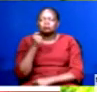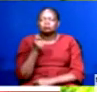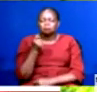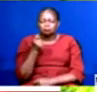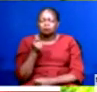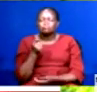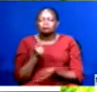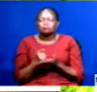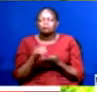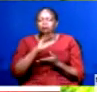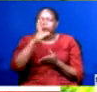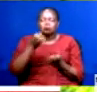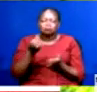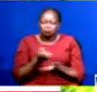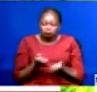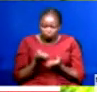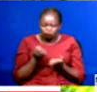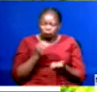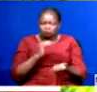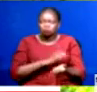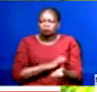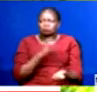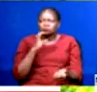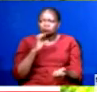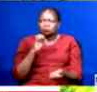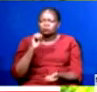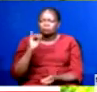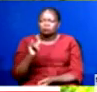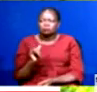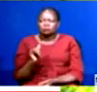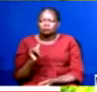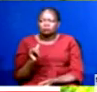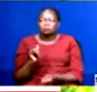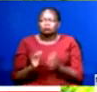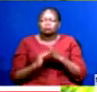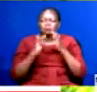Africa's economic potential. Andrew Kero for Prime Edition in Nairobi.